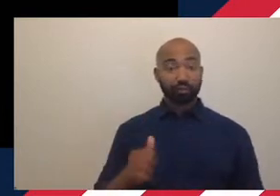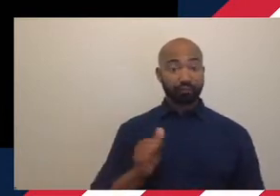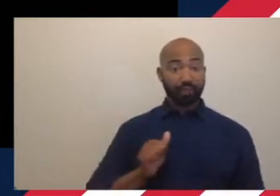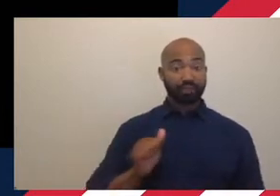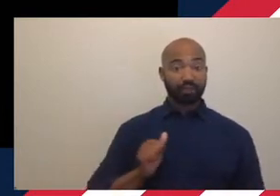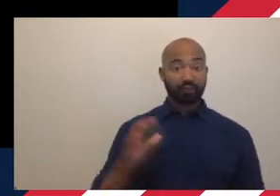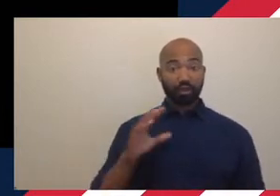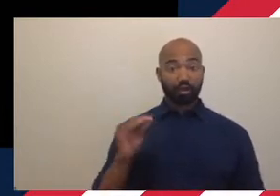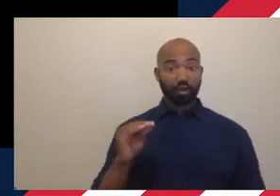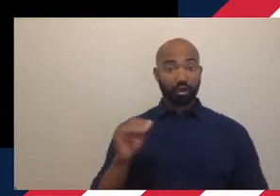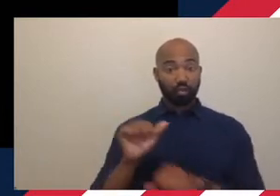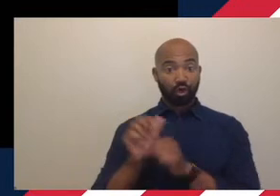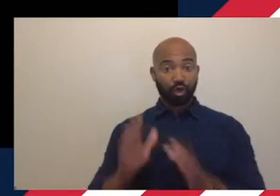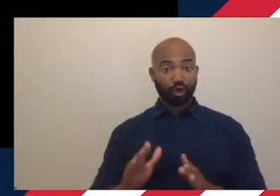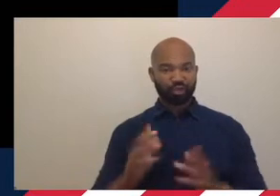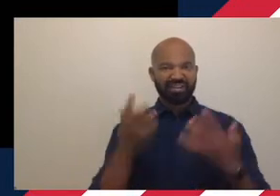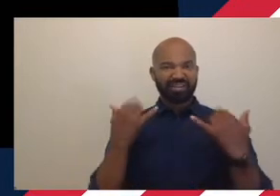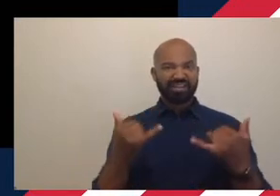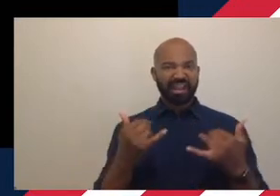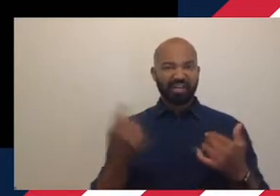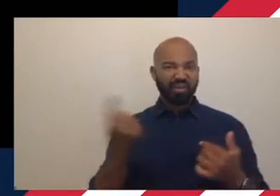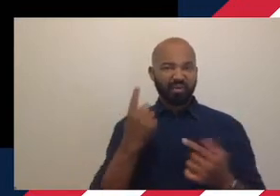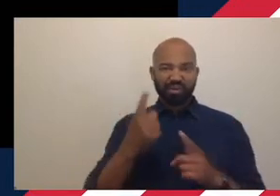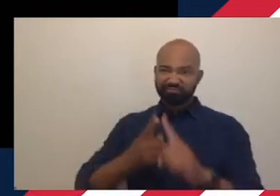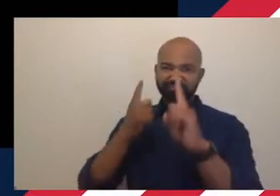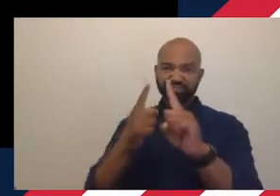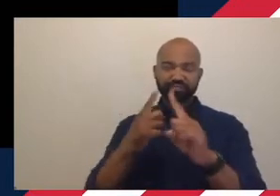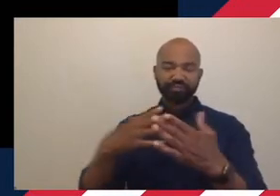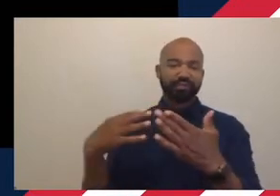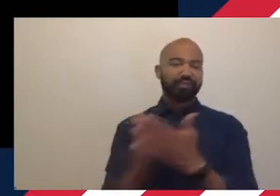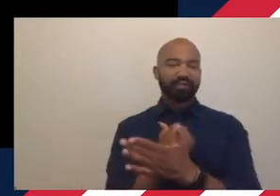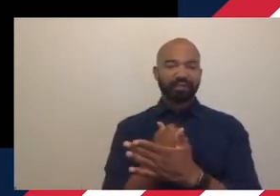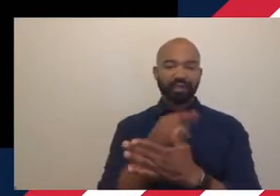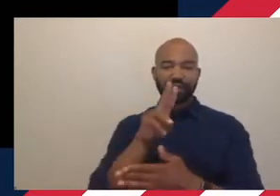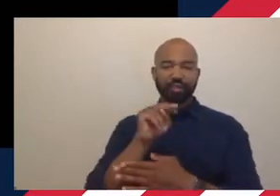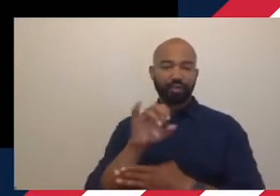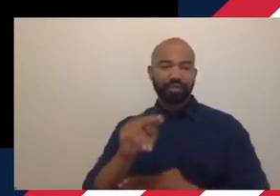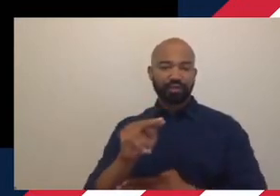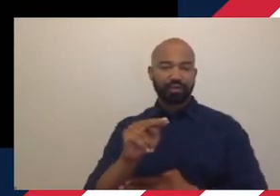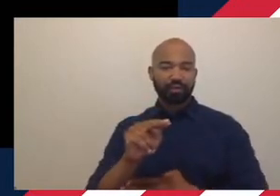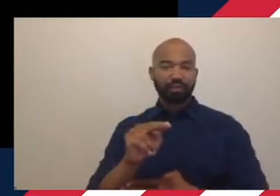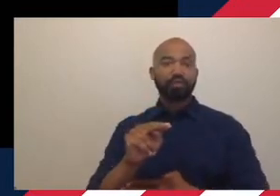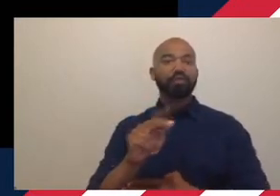push forward to get a union so that we can unionize.